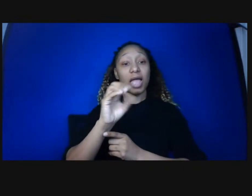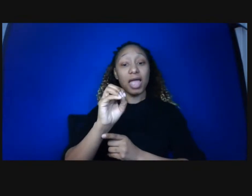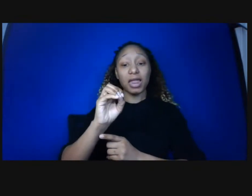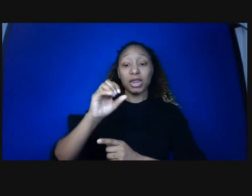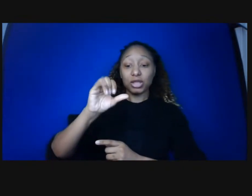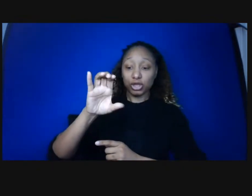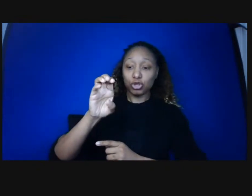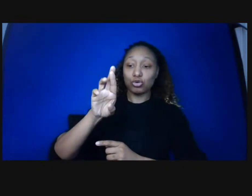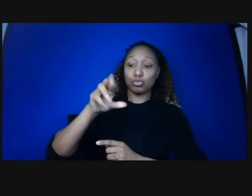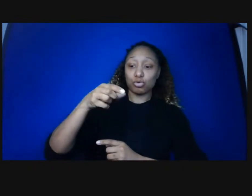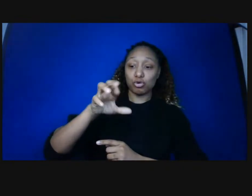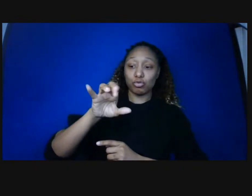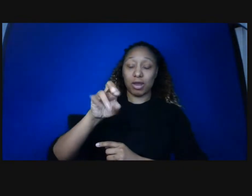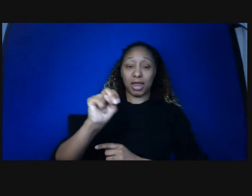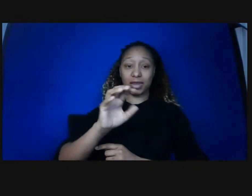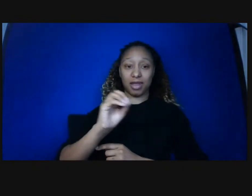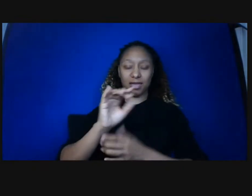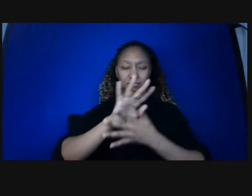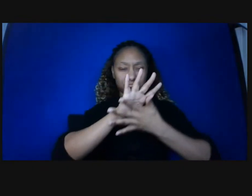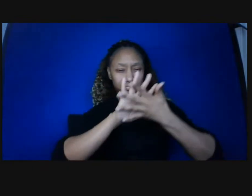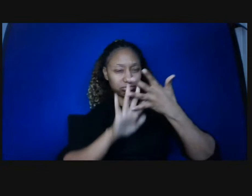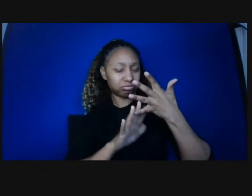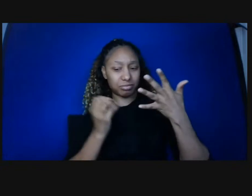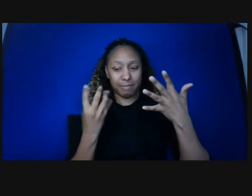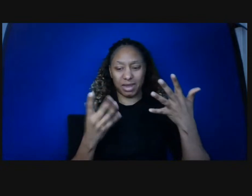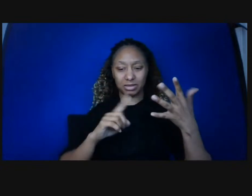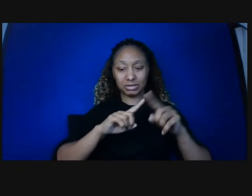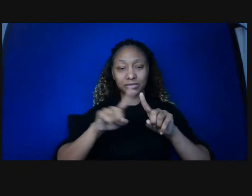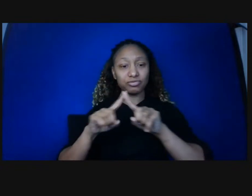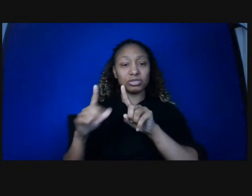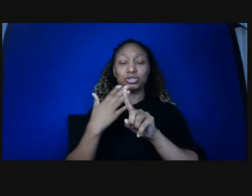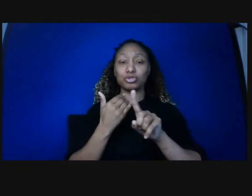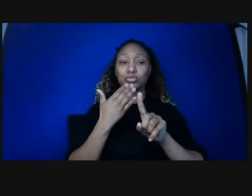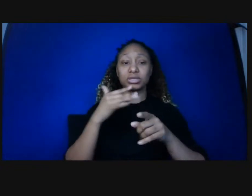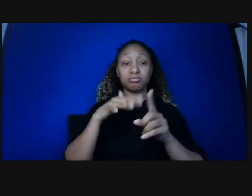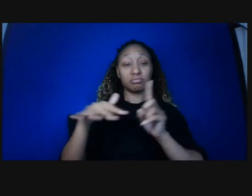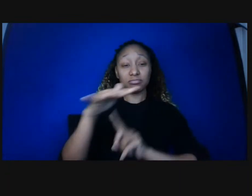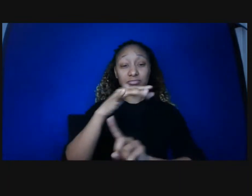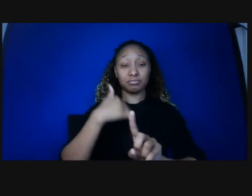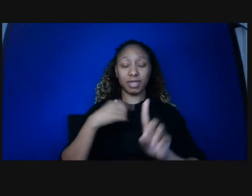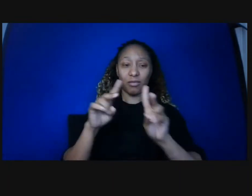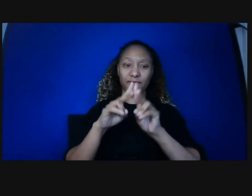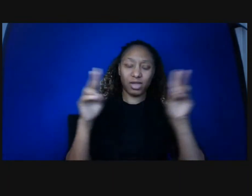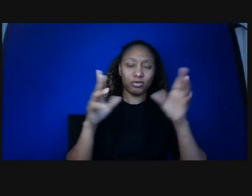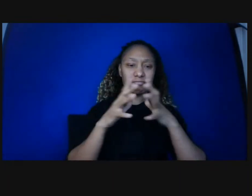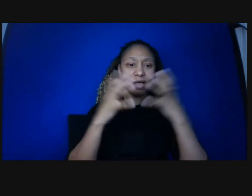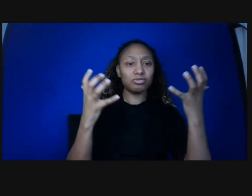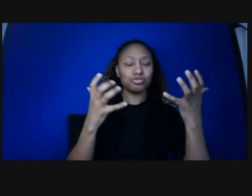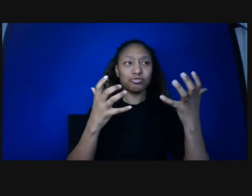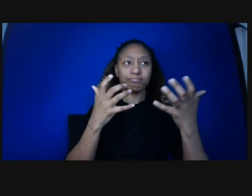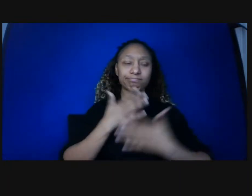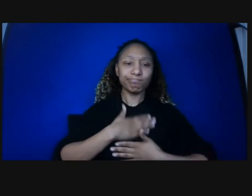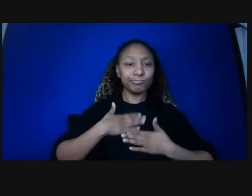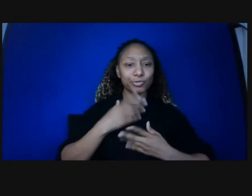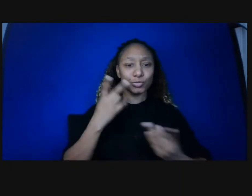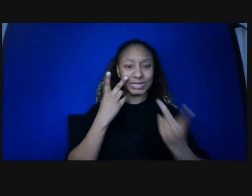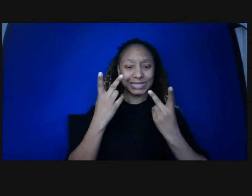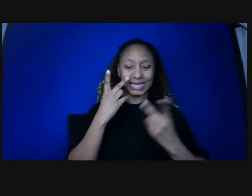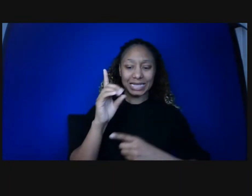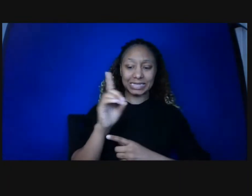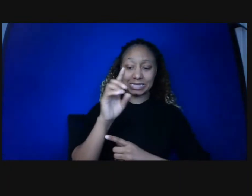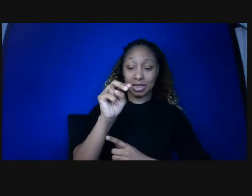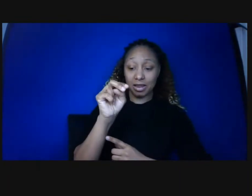and an Ashkenazi Sephardic Jewish heritage. I would very much enjoy seeing a DNA wheel chart of